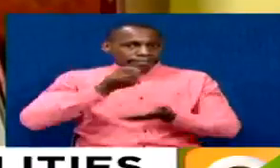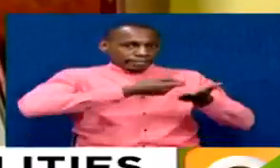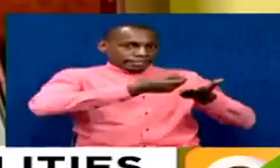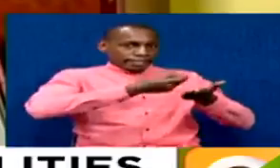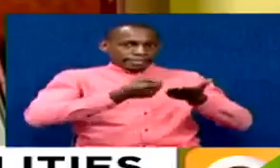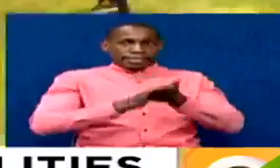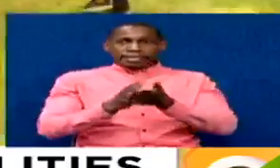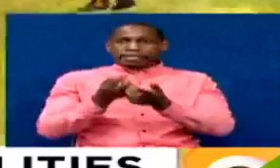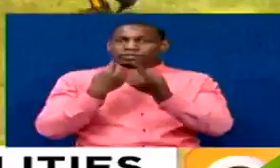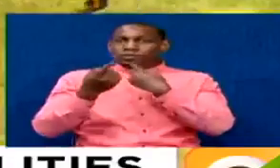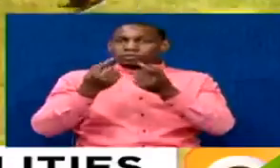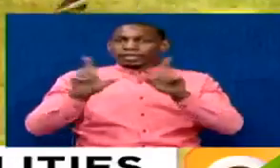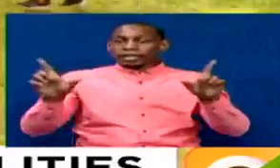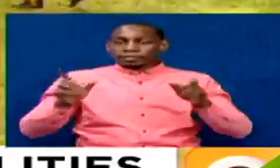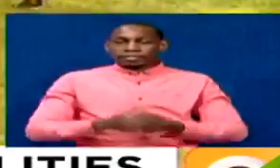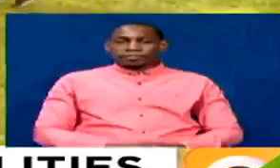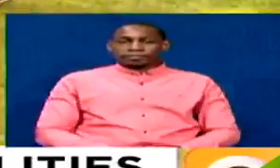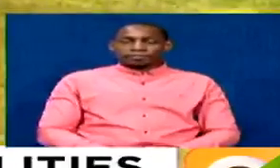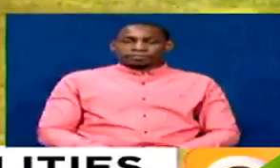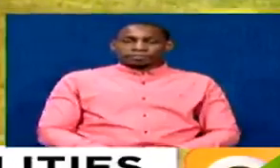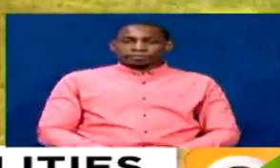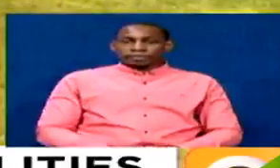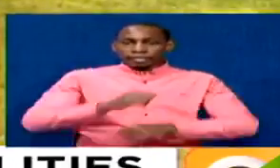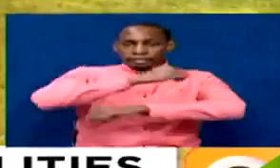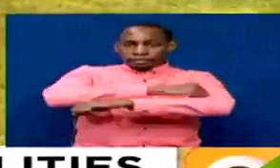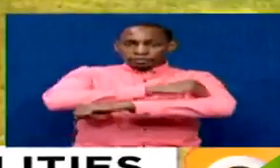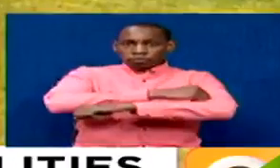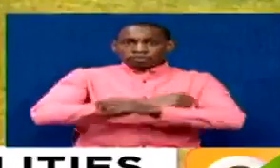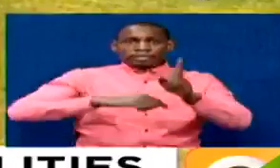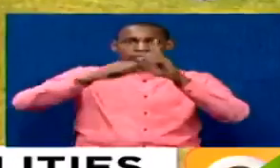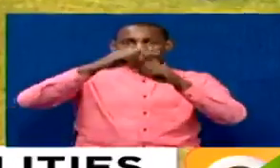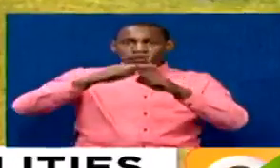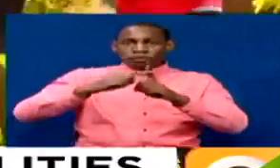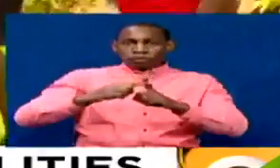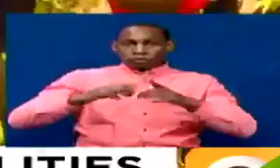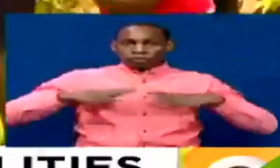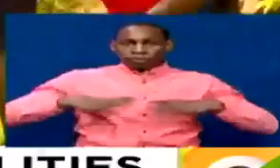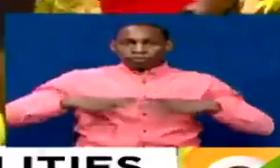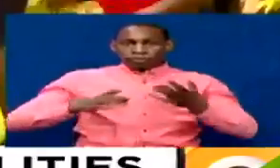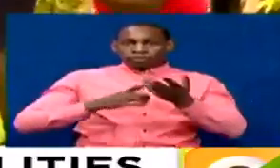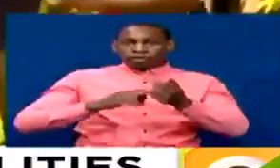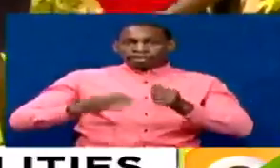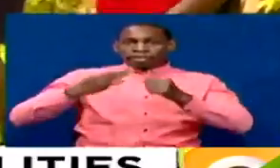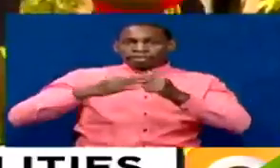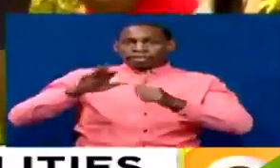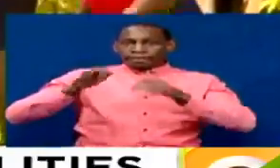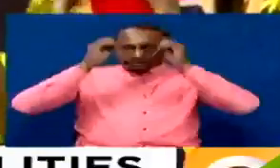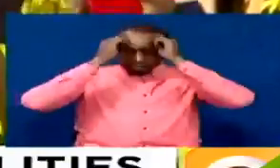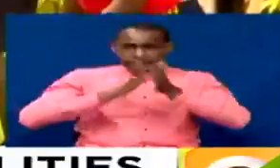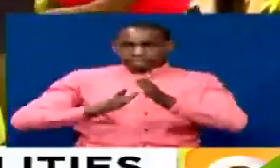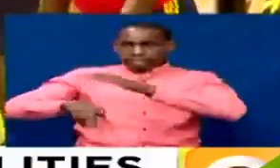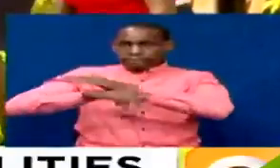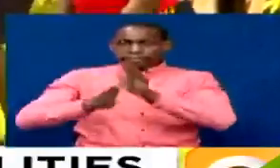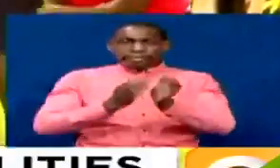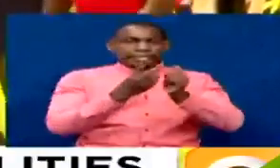written and spoken language. The school has a total population of 85 learners in